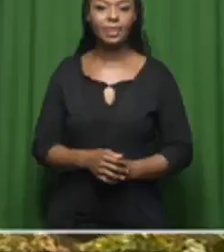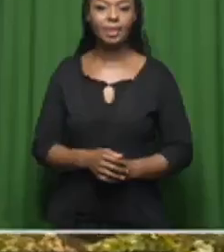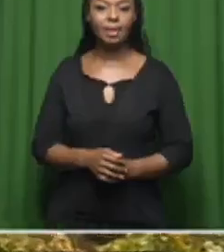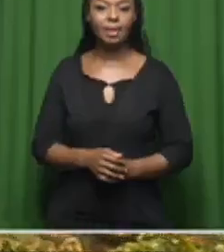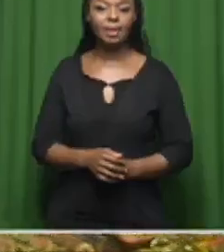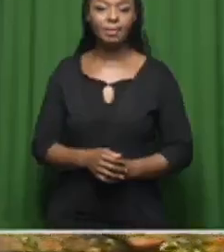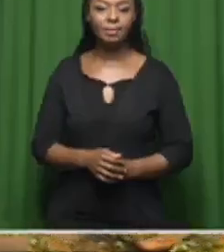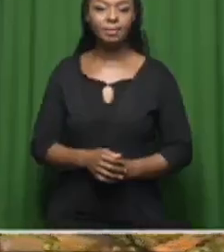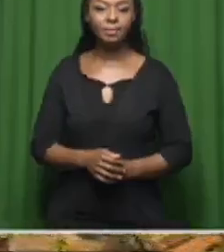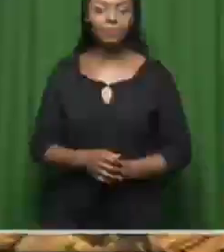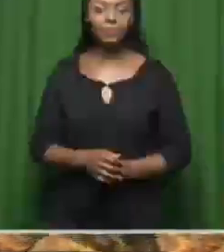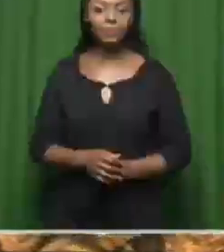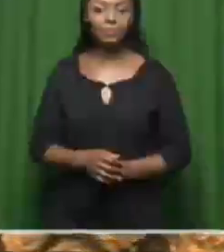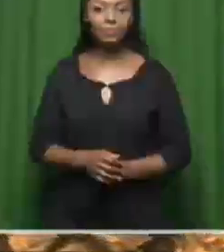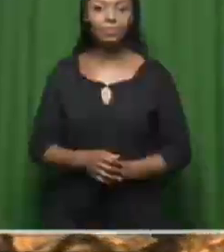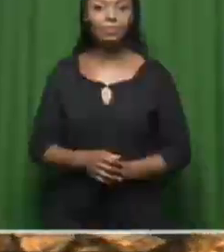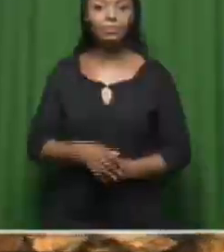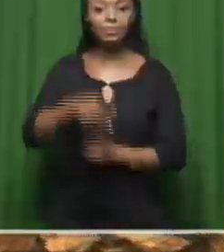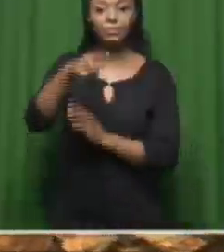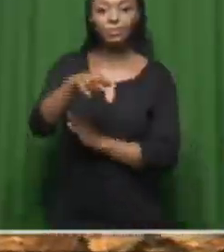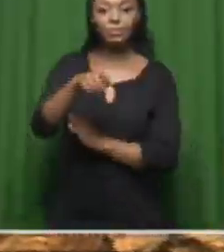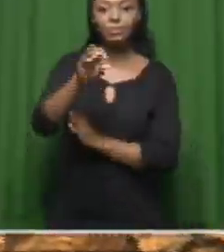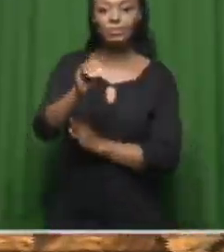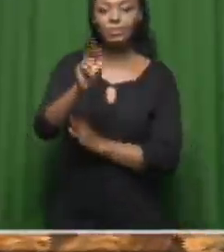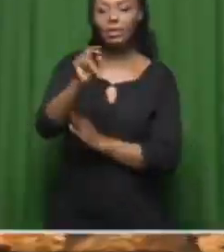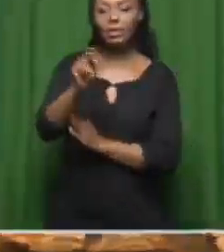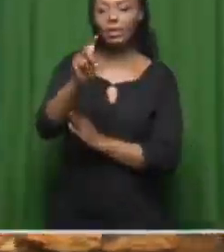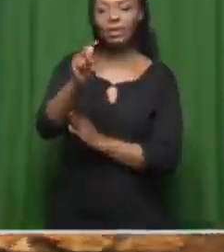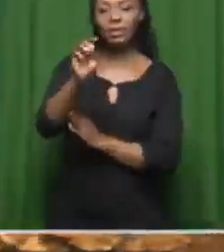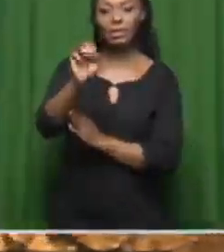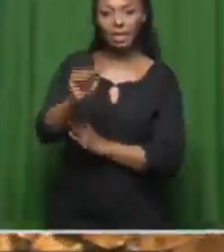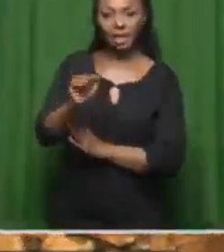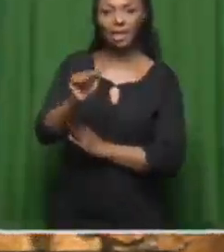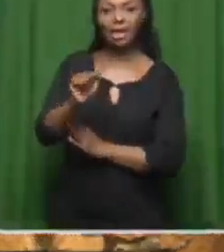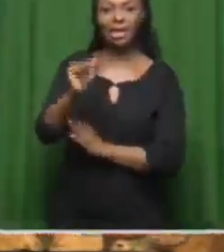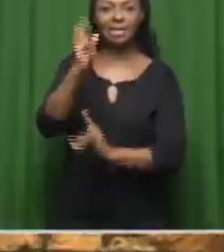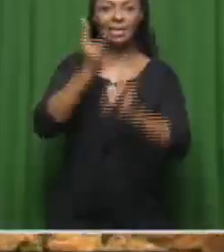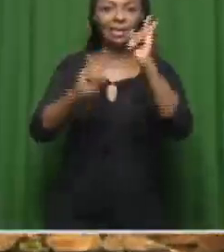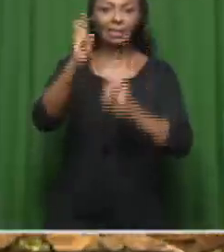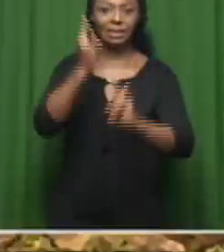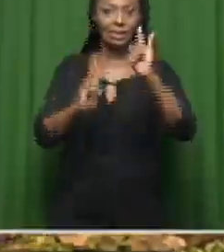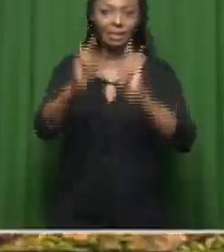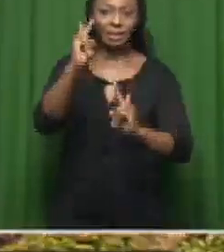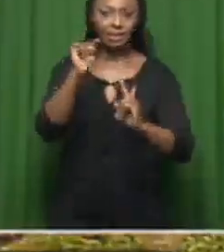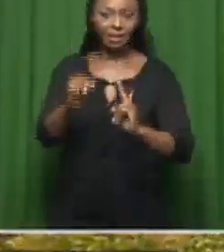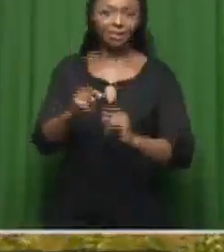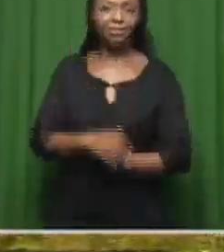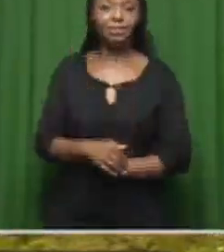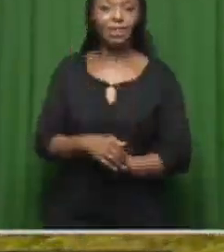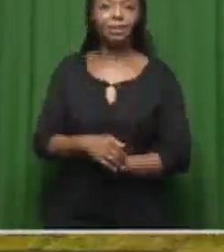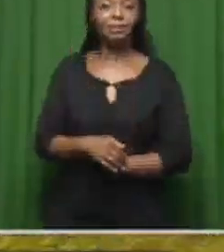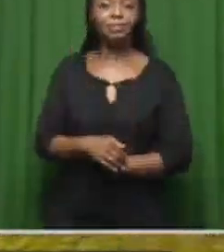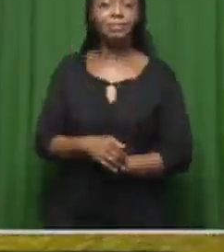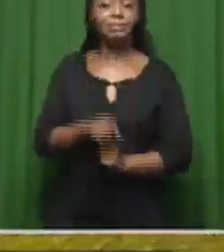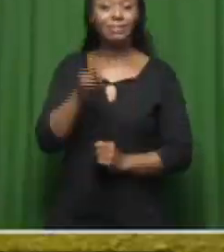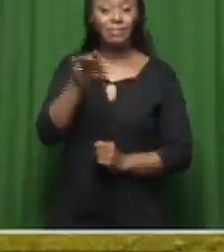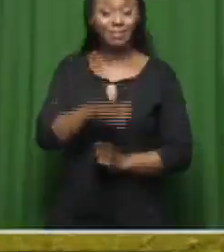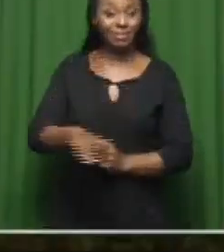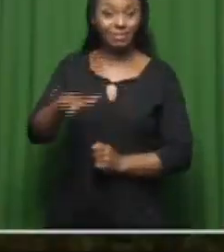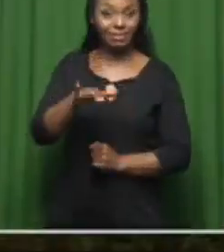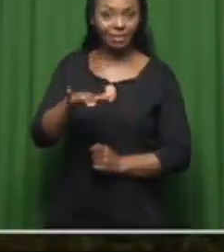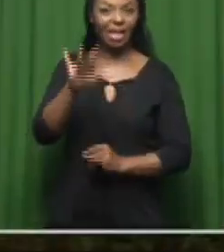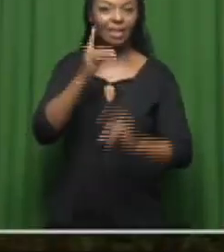Hello and welcome to Ponte City, an icon of Johannesburg skyline, right at the heart of the inner city. Now, Ponte City was built